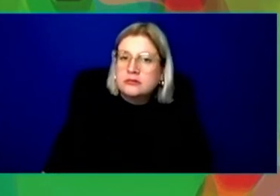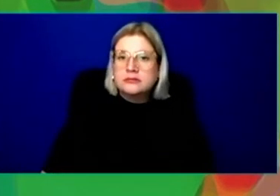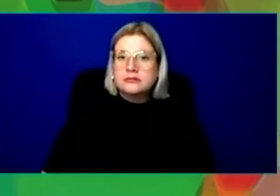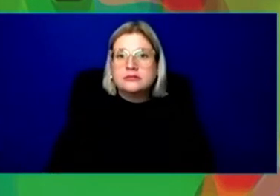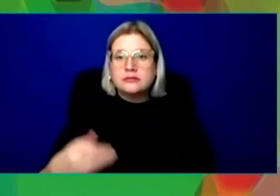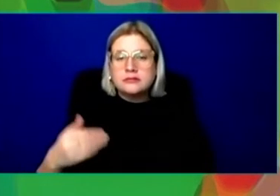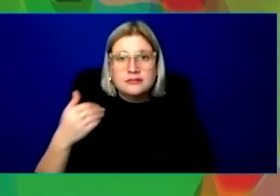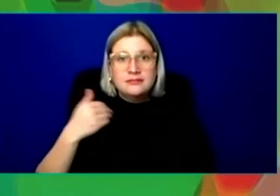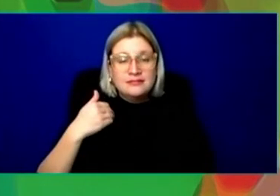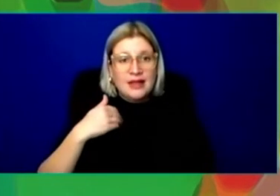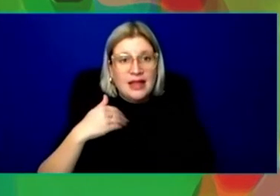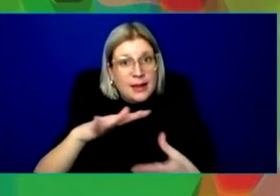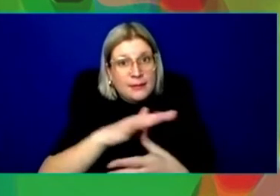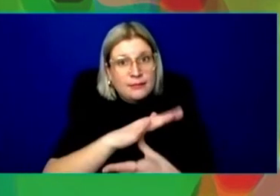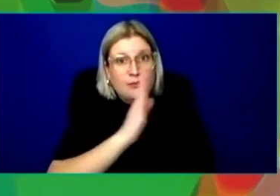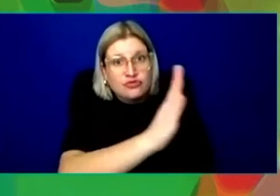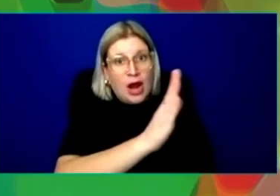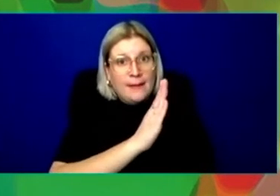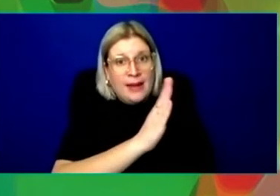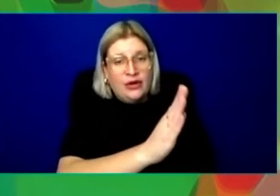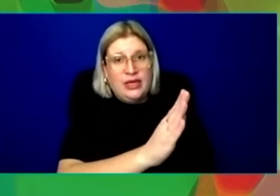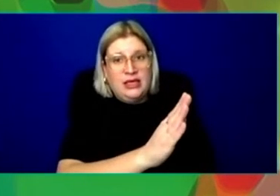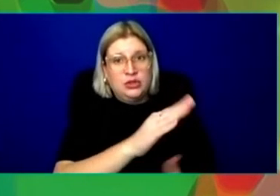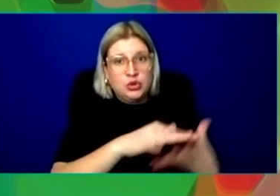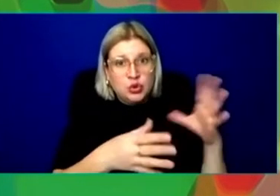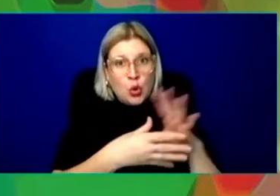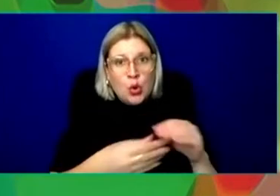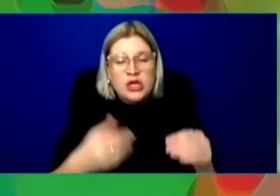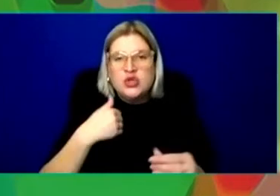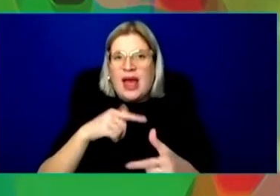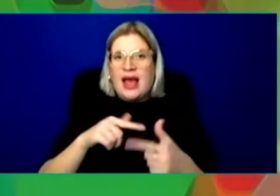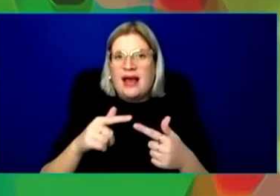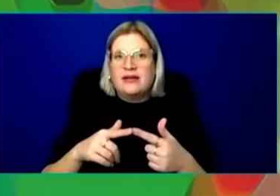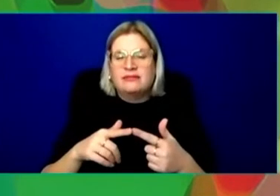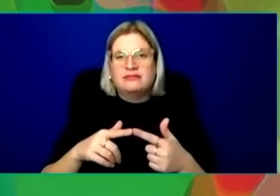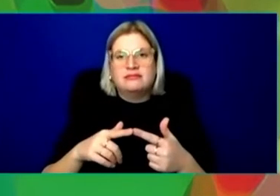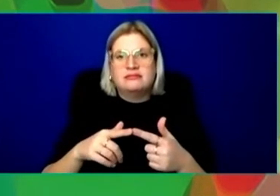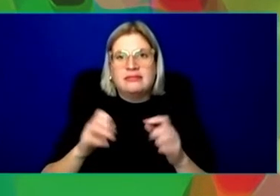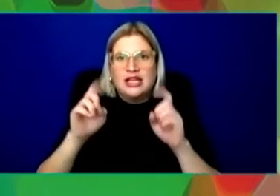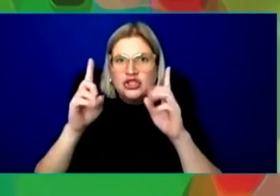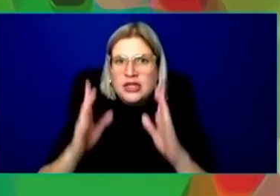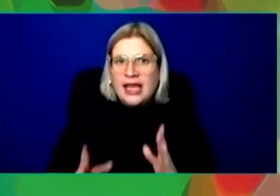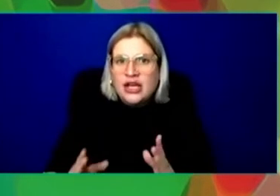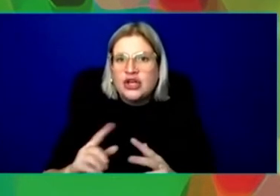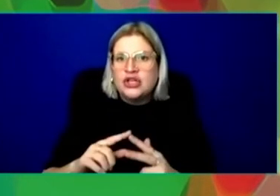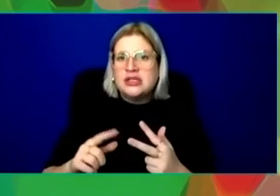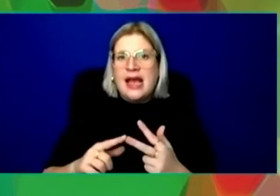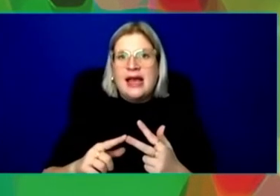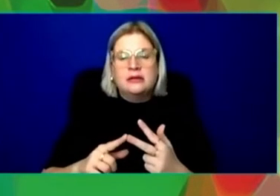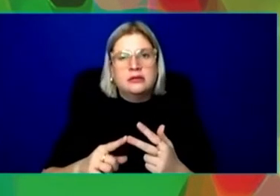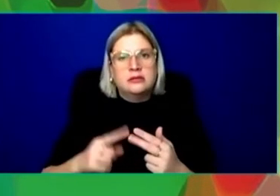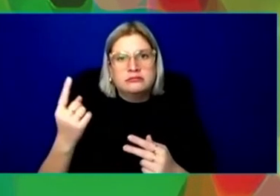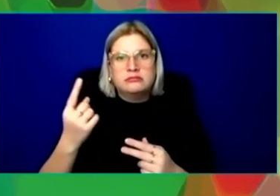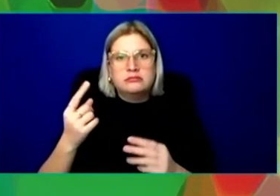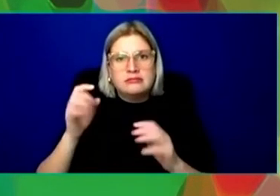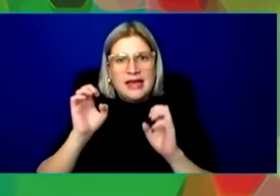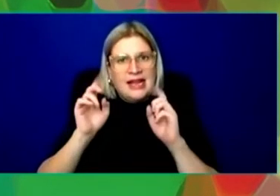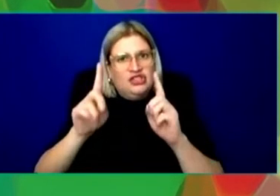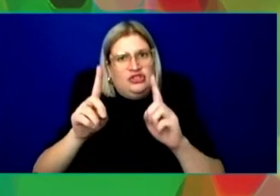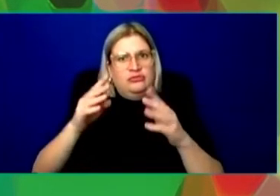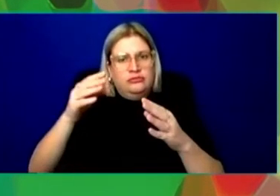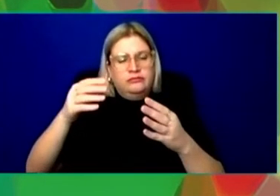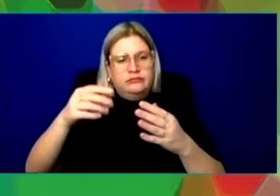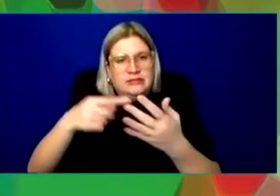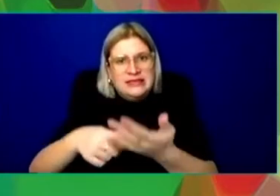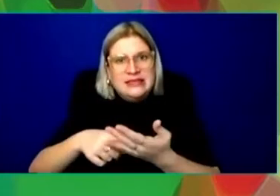stories, you have all of the scholarship and the critical scholarship that's talking about the content.